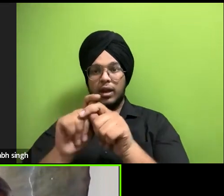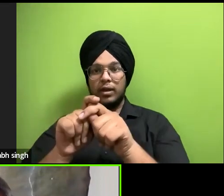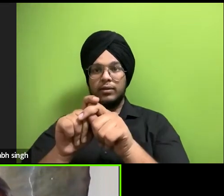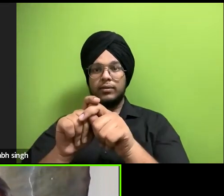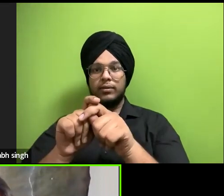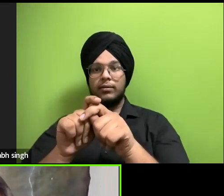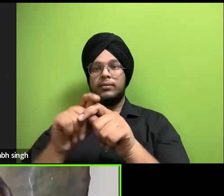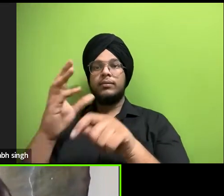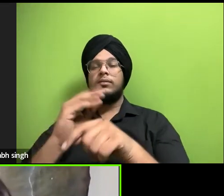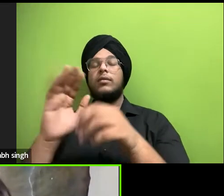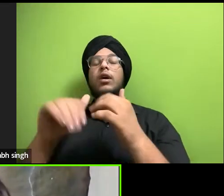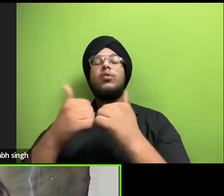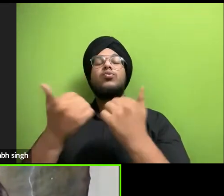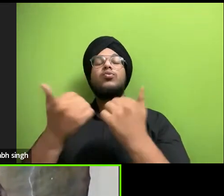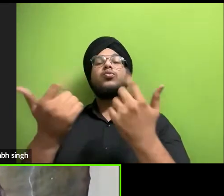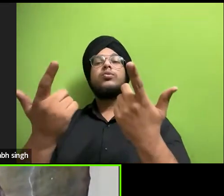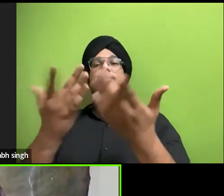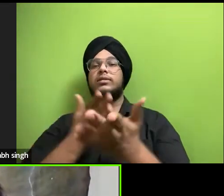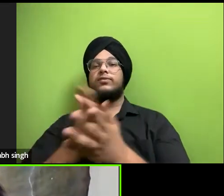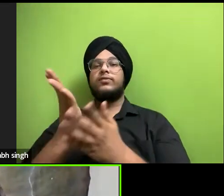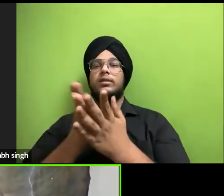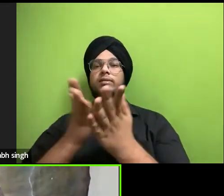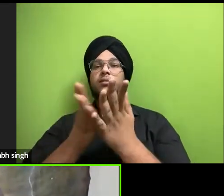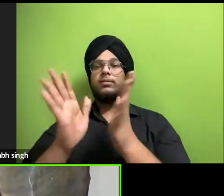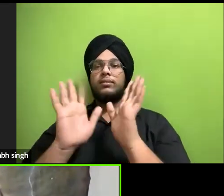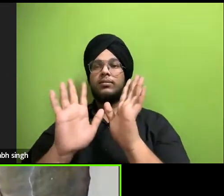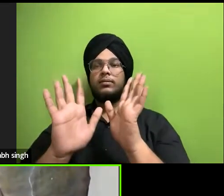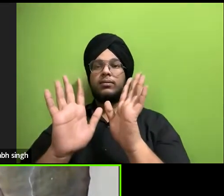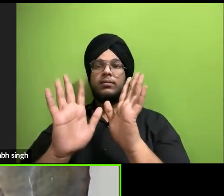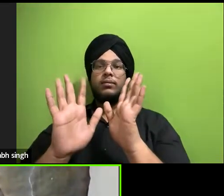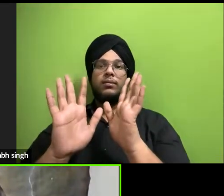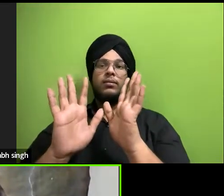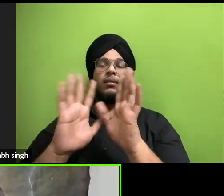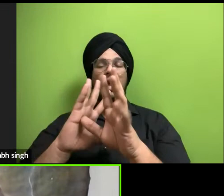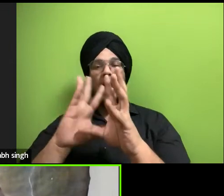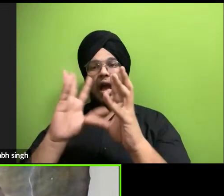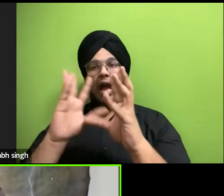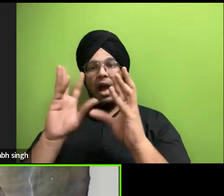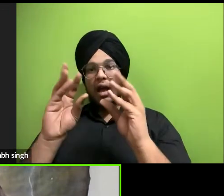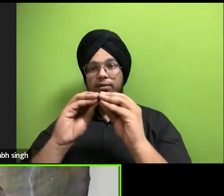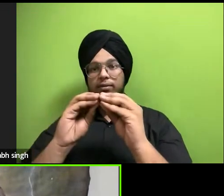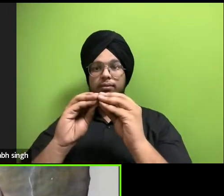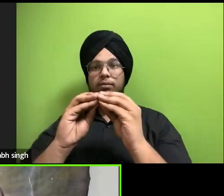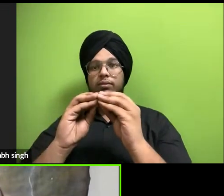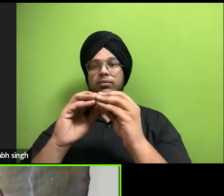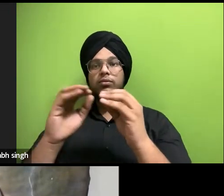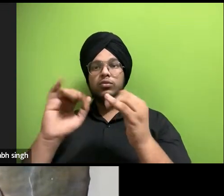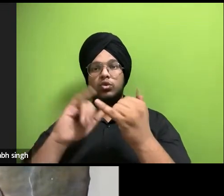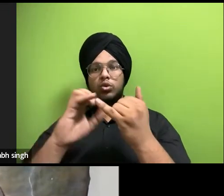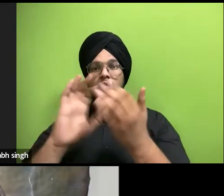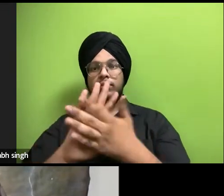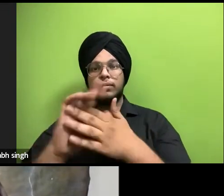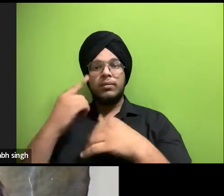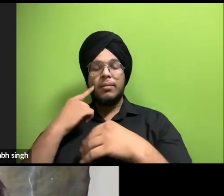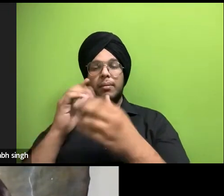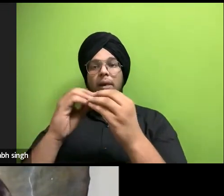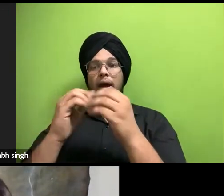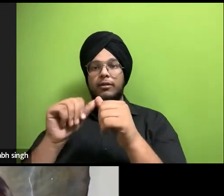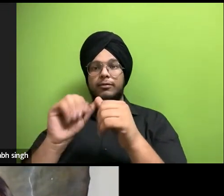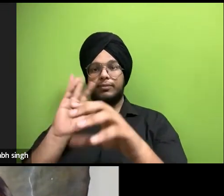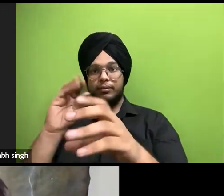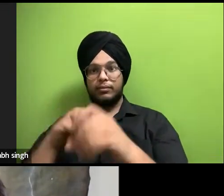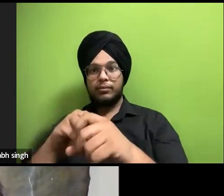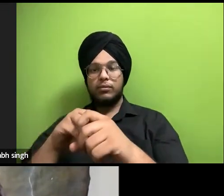and how he works with light. And every element of that sushi bar, he designed, including